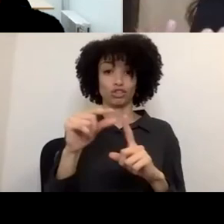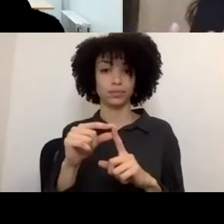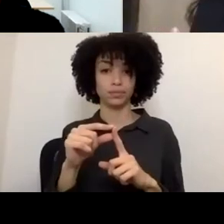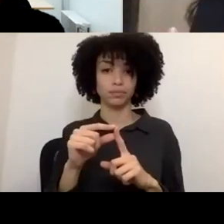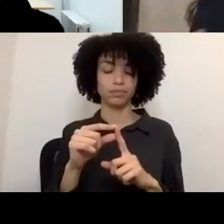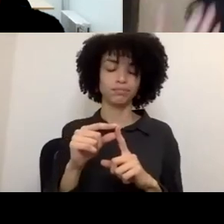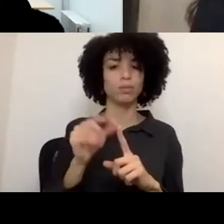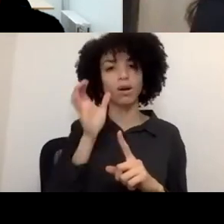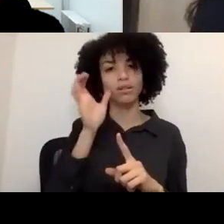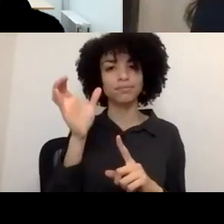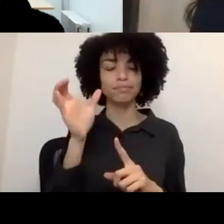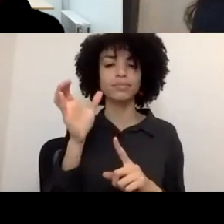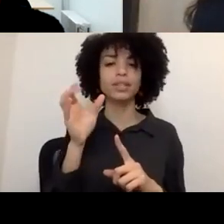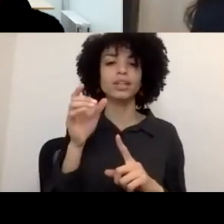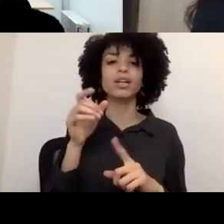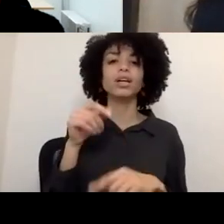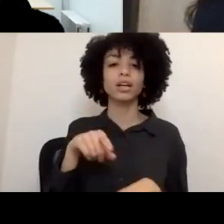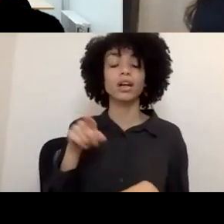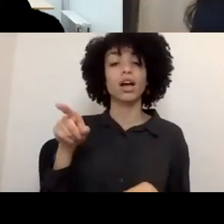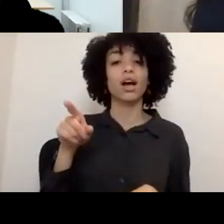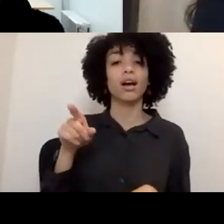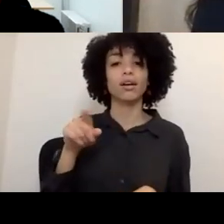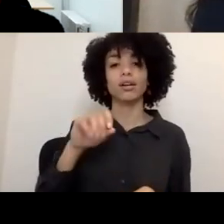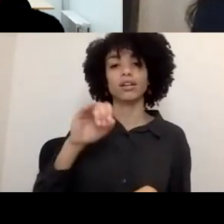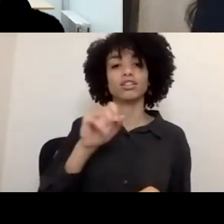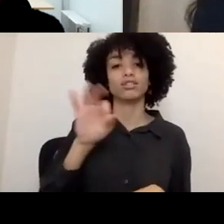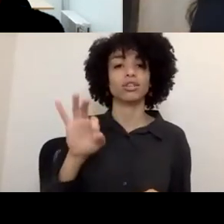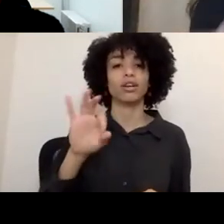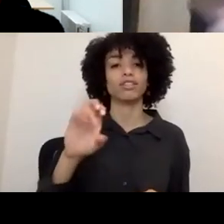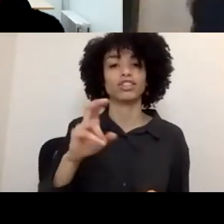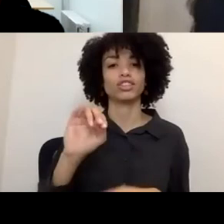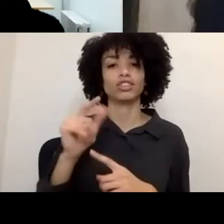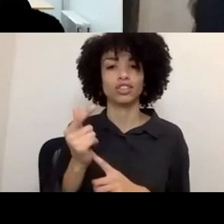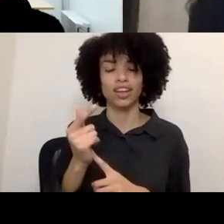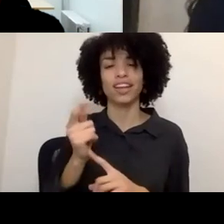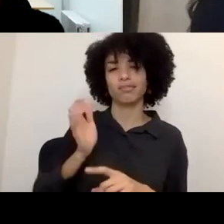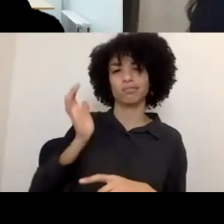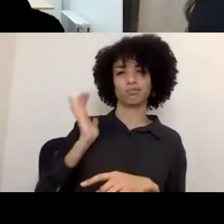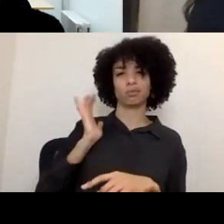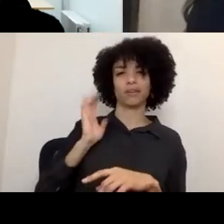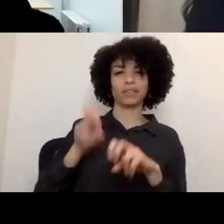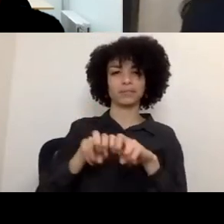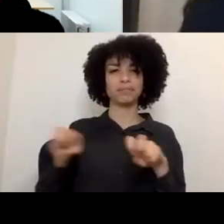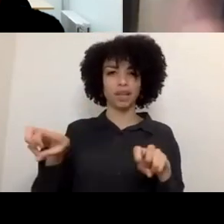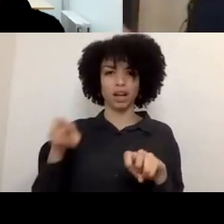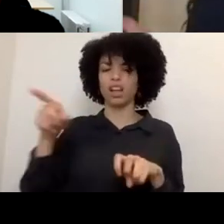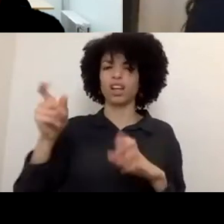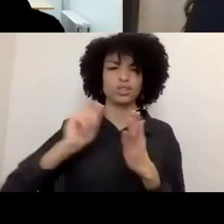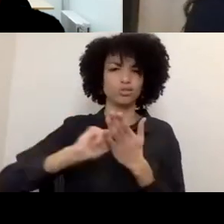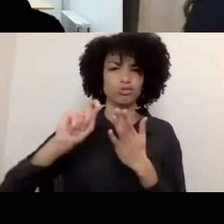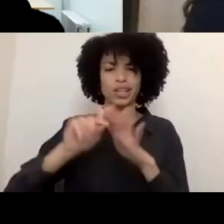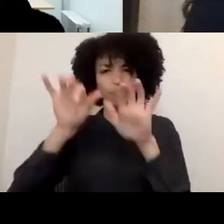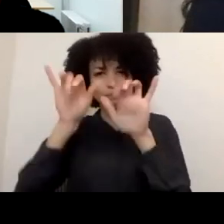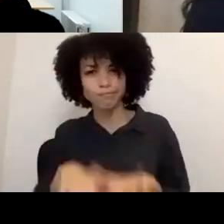idea that one of our foremost cultural critics of color, Jeff Chang, who was on one of the previous panels in this series, has written extensively